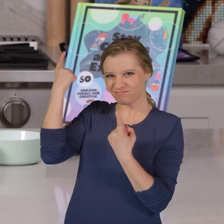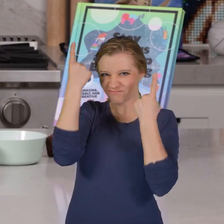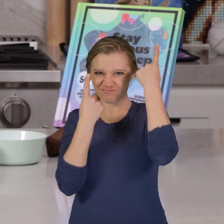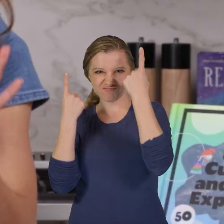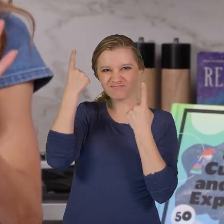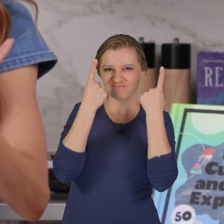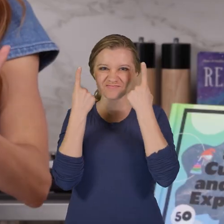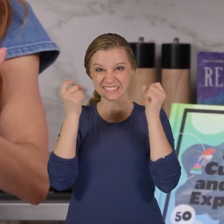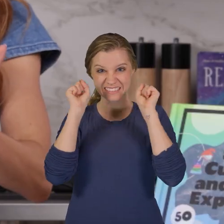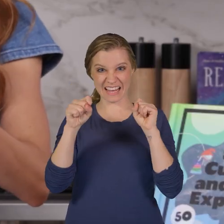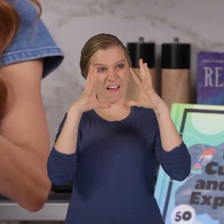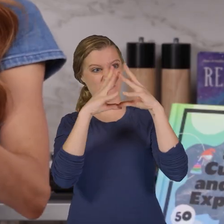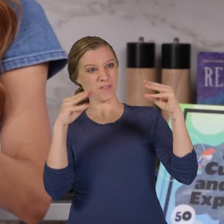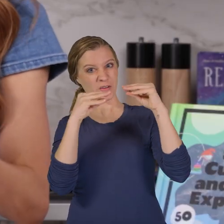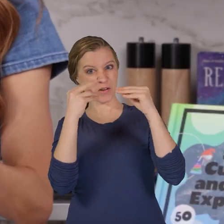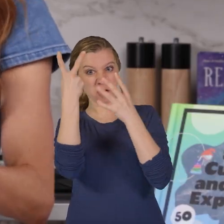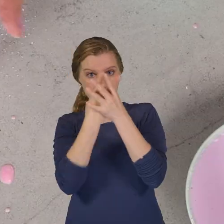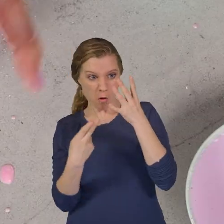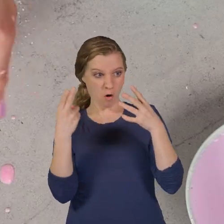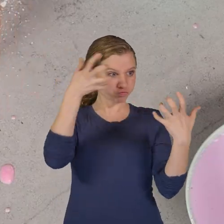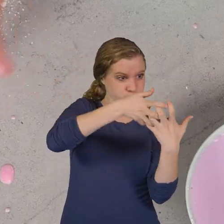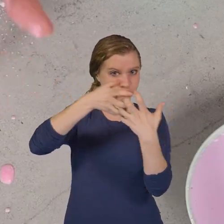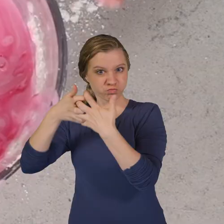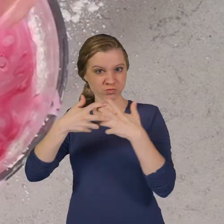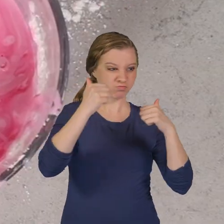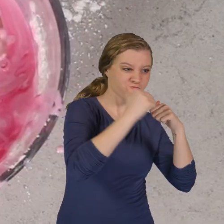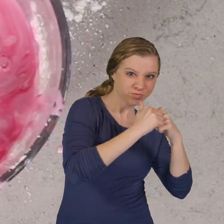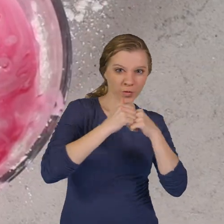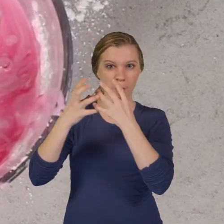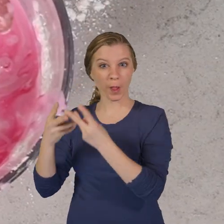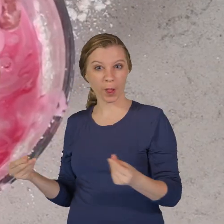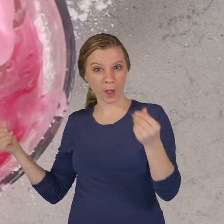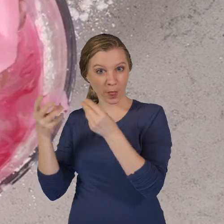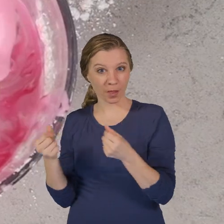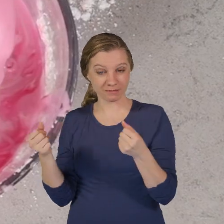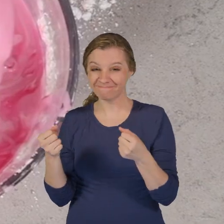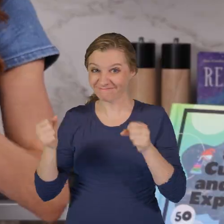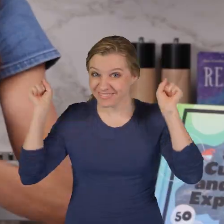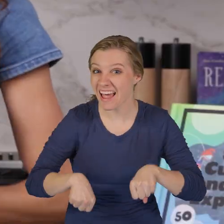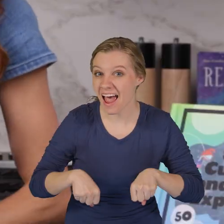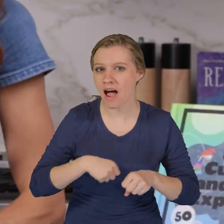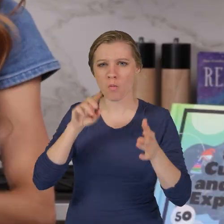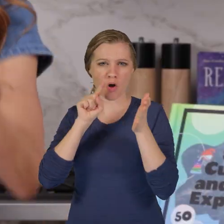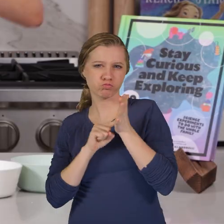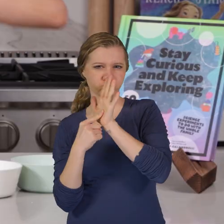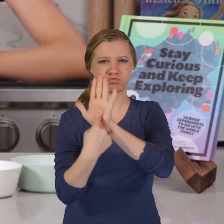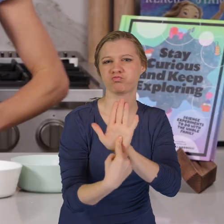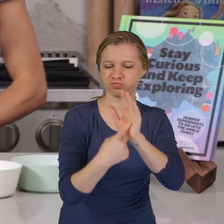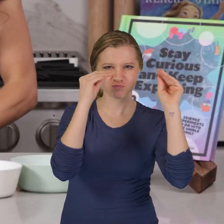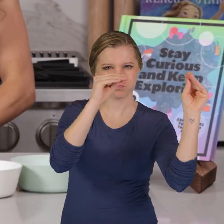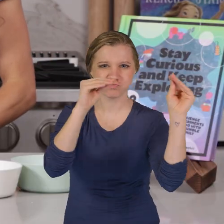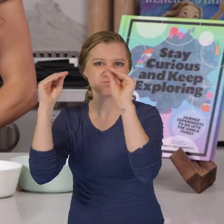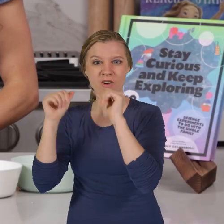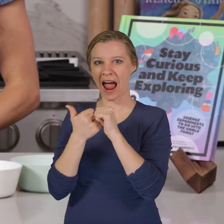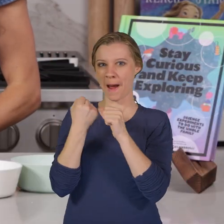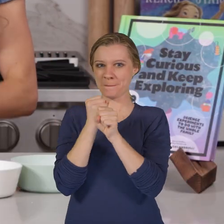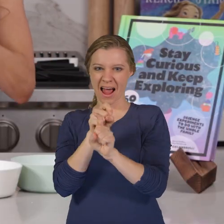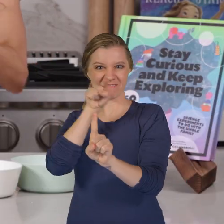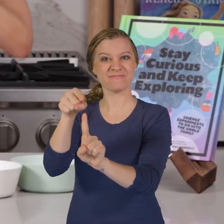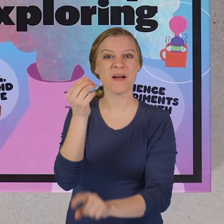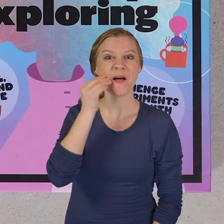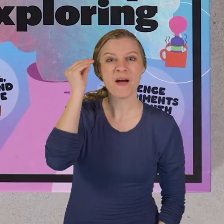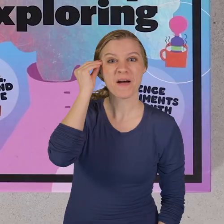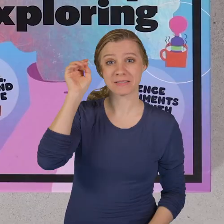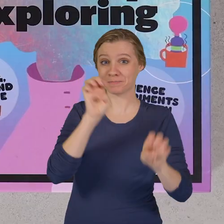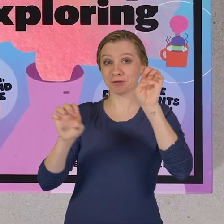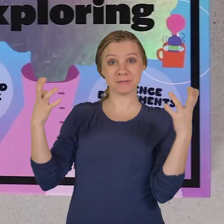Have you ever wondered, can a fluid be both a solid and a liquid? Yes, it can, and today I'm going to teach you how